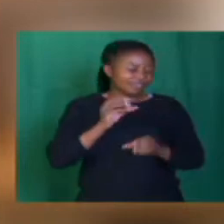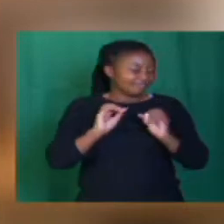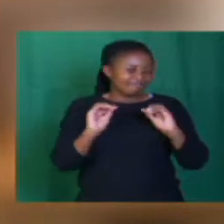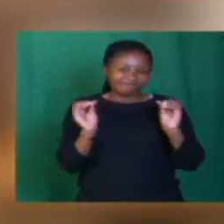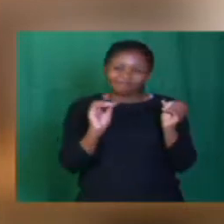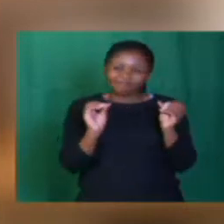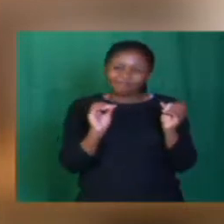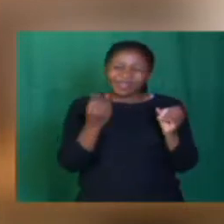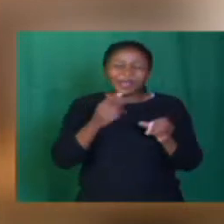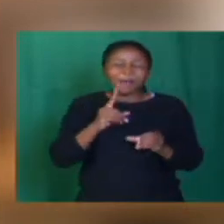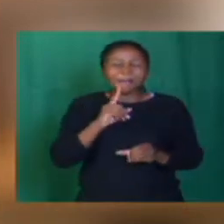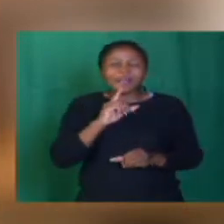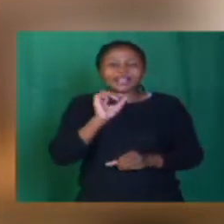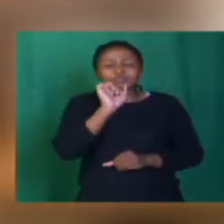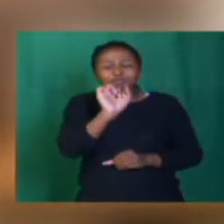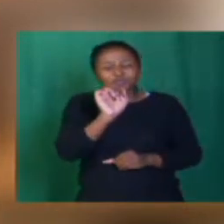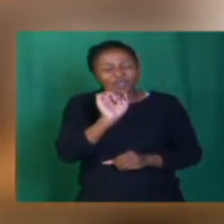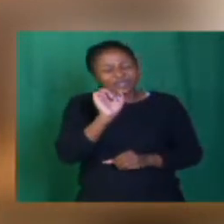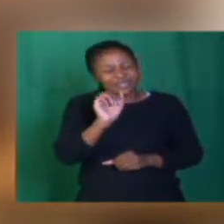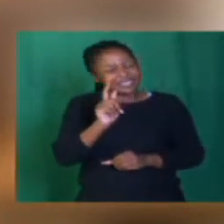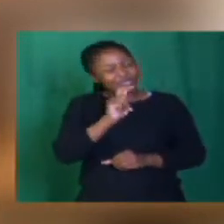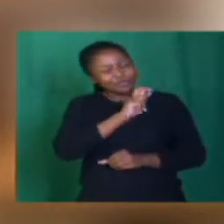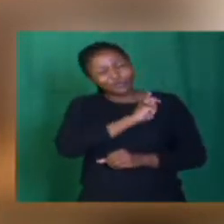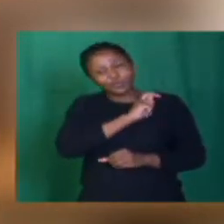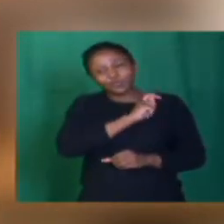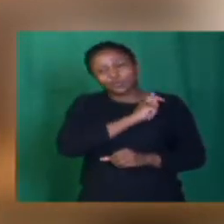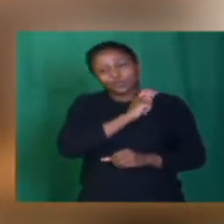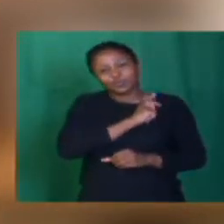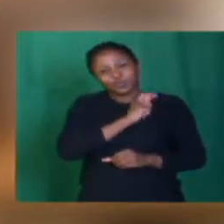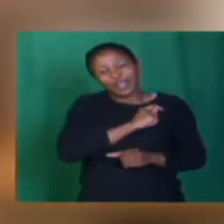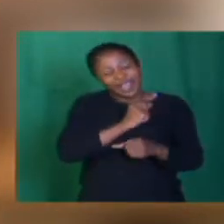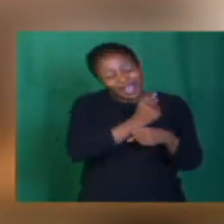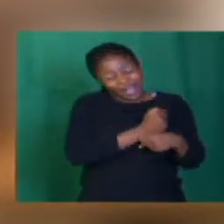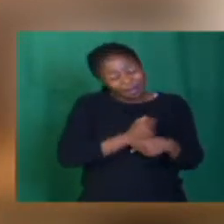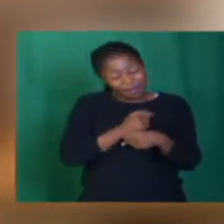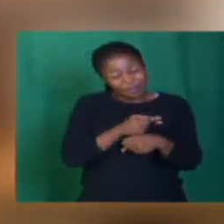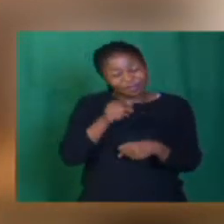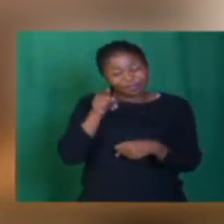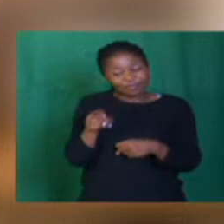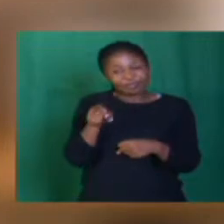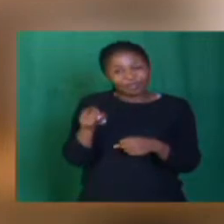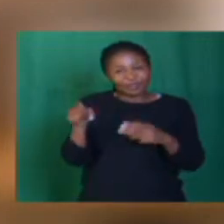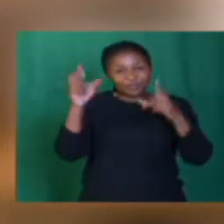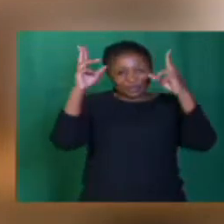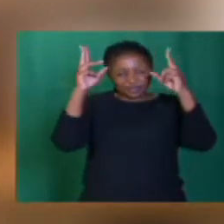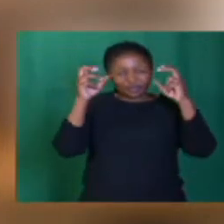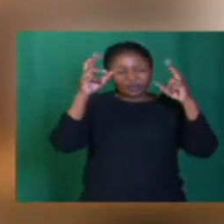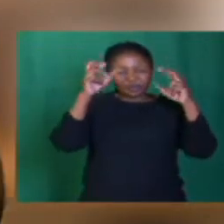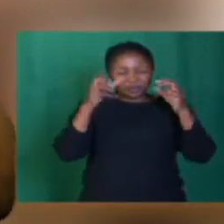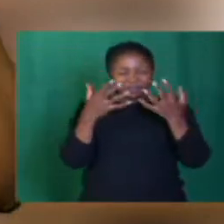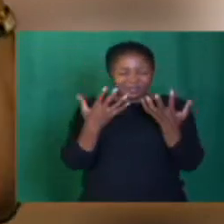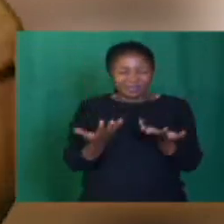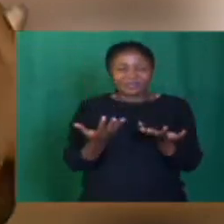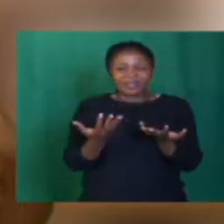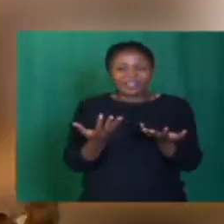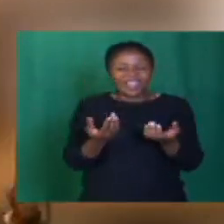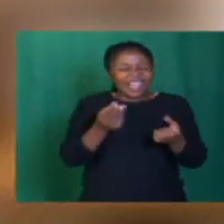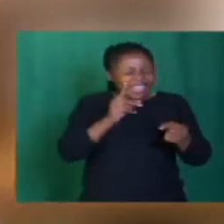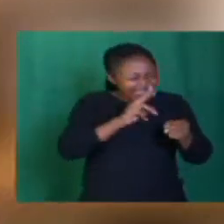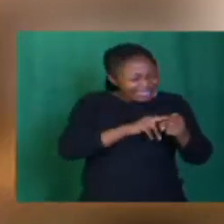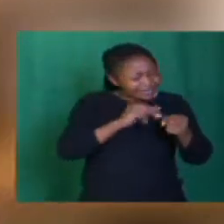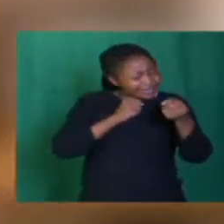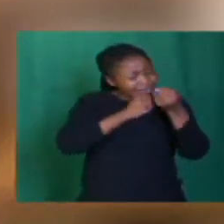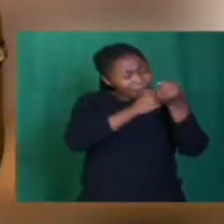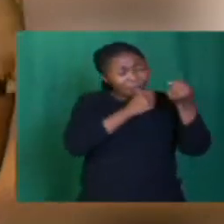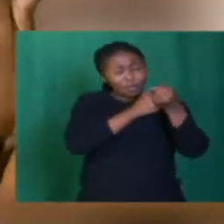about the topic. And for each fact, you do what? You give your justifications, because you are discussing,